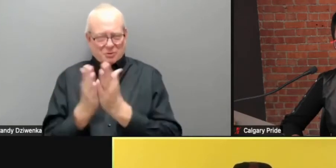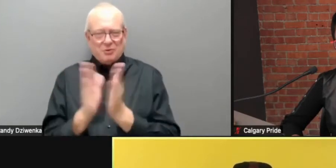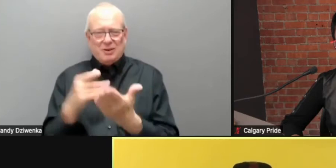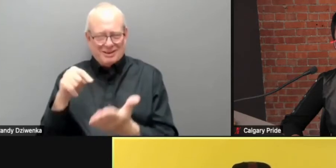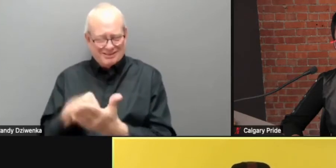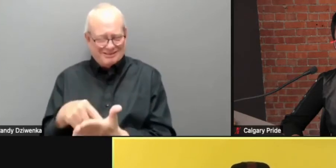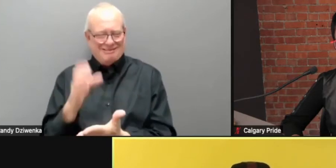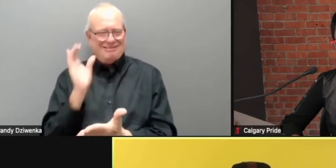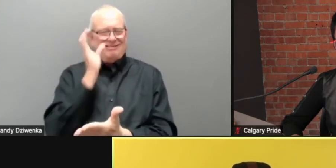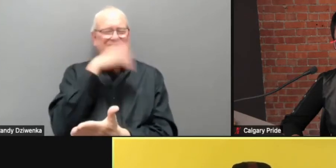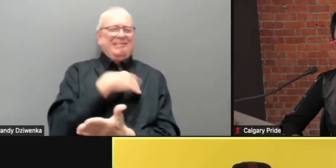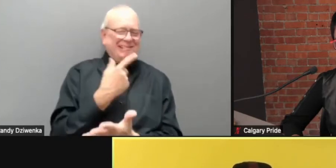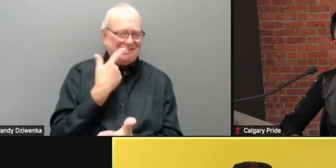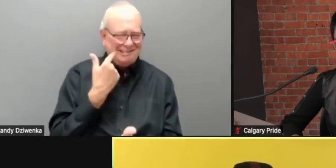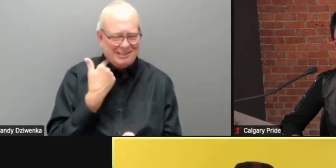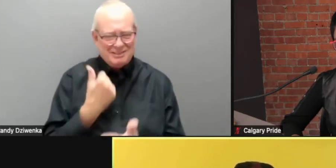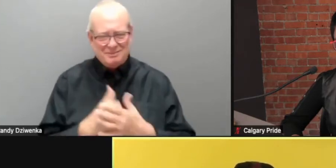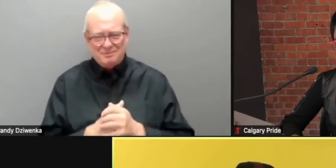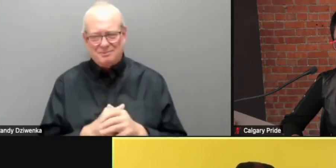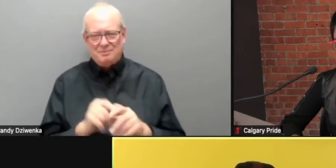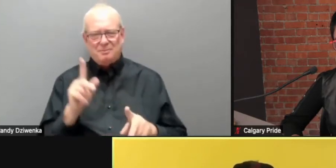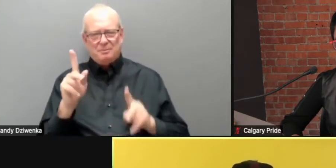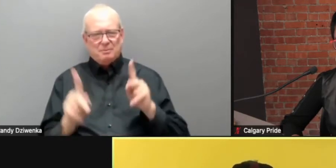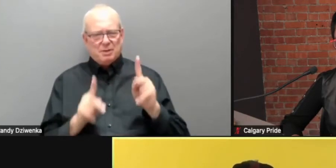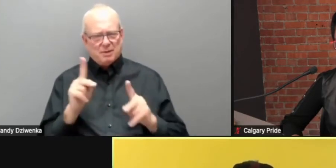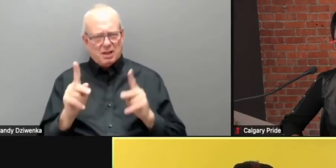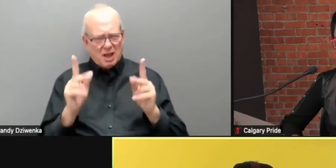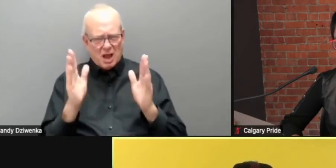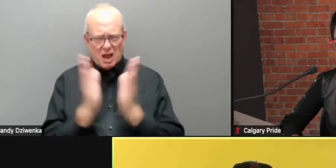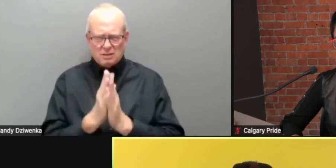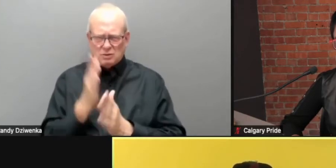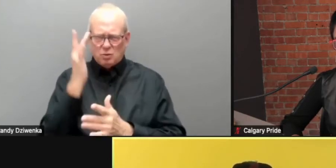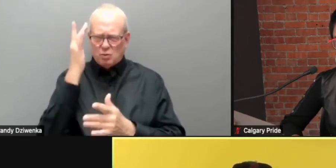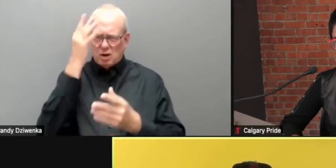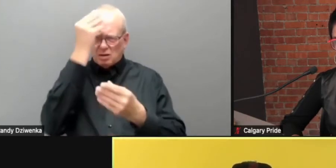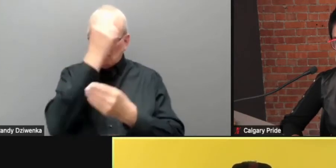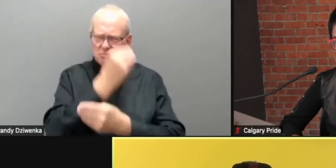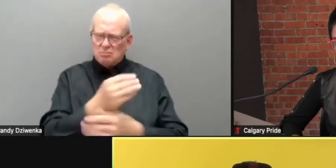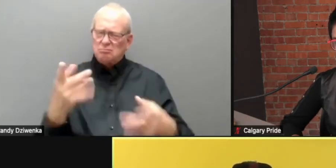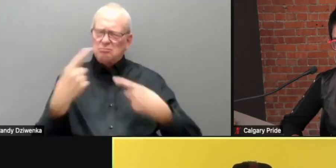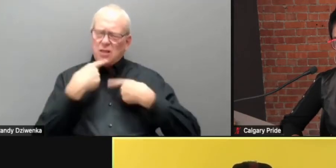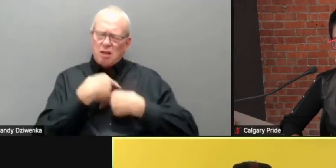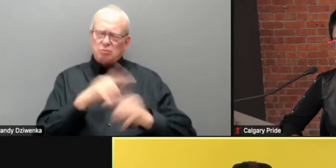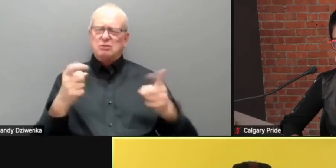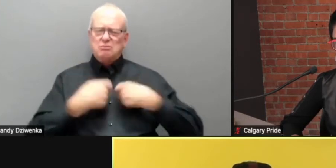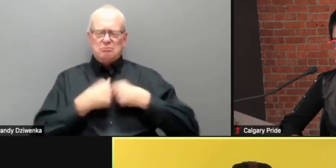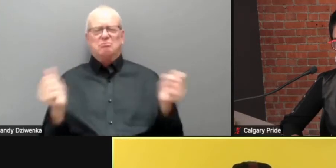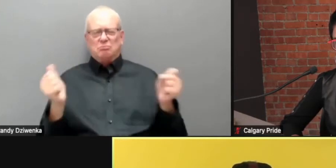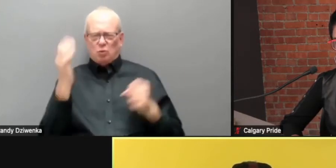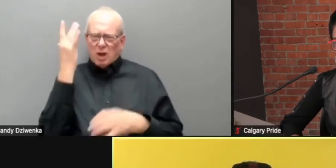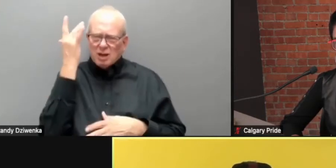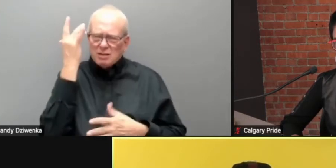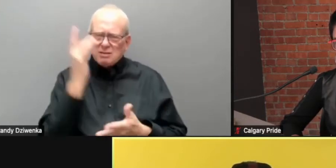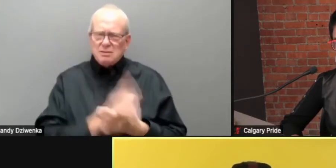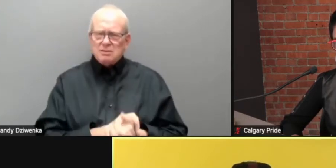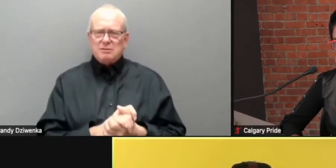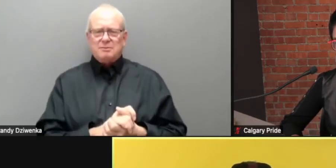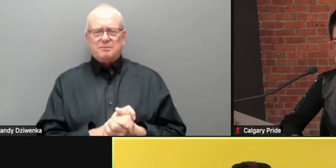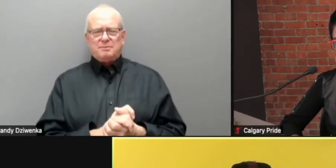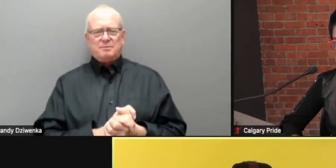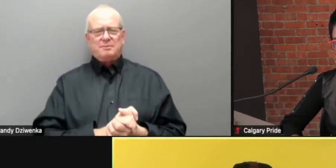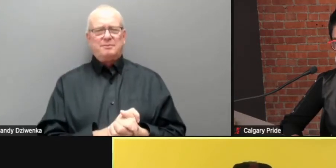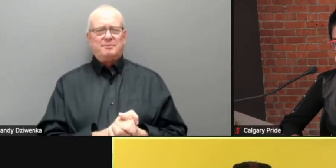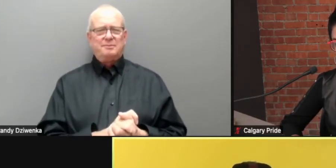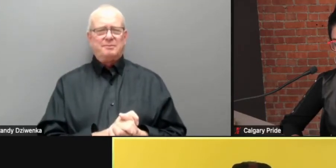me, why did you have to come out? You were living a luxurious life. Yes, I was living a luxurious life. I